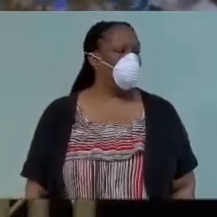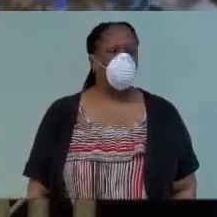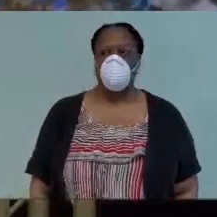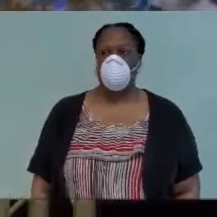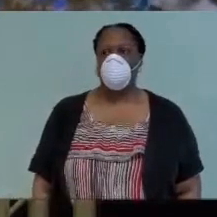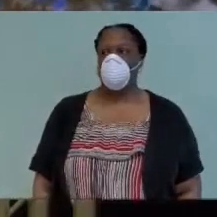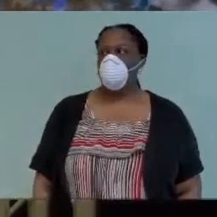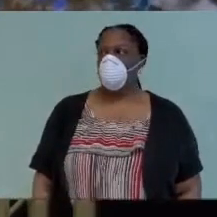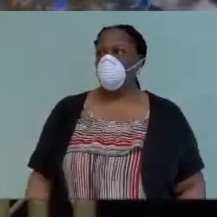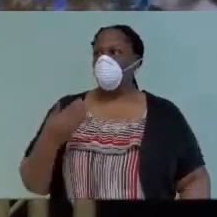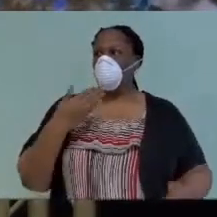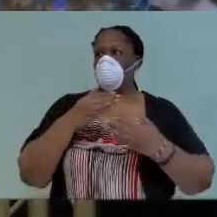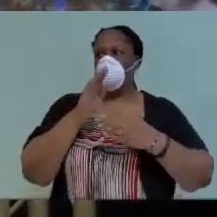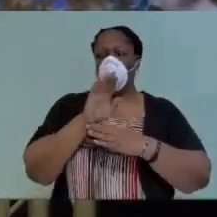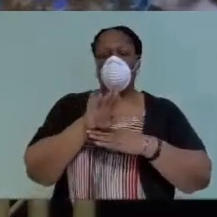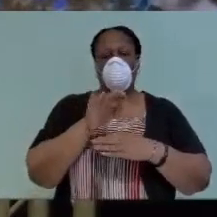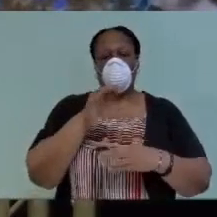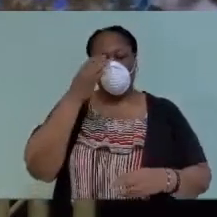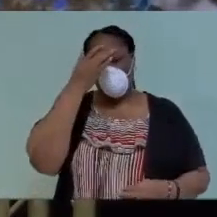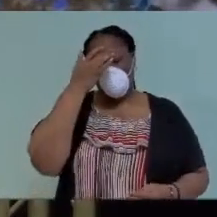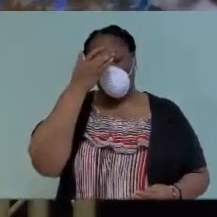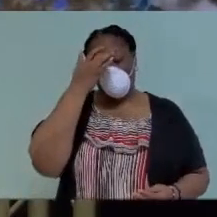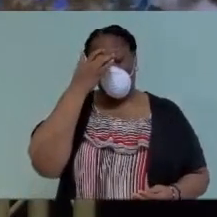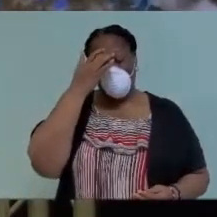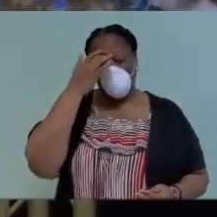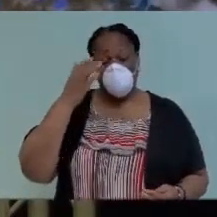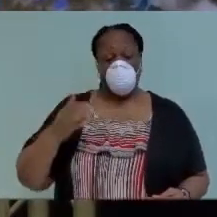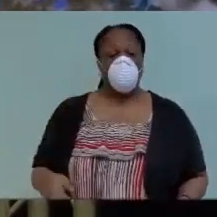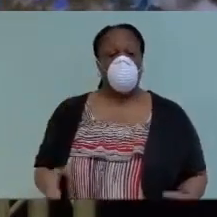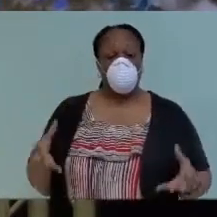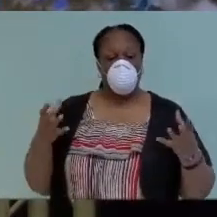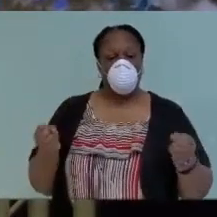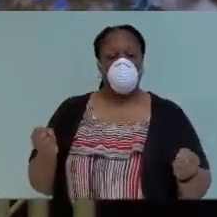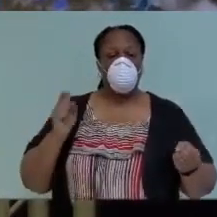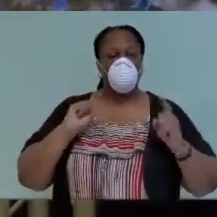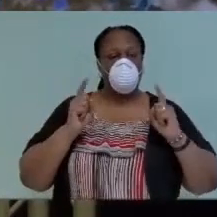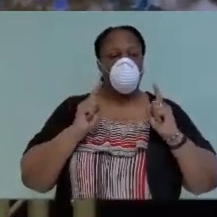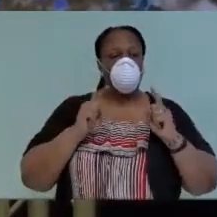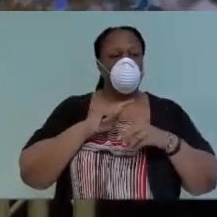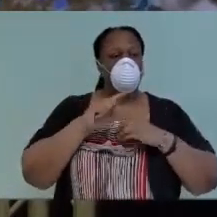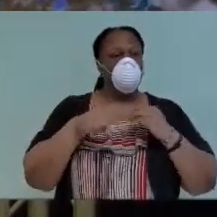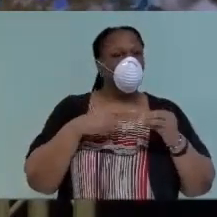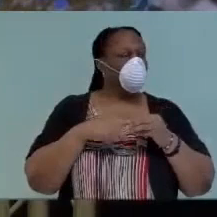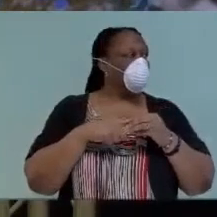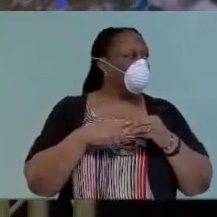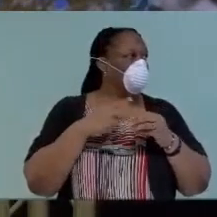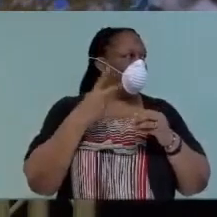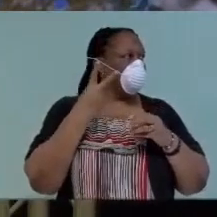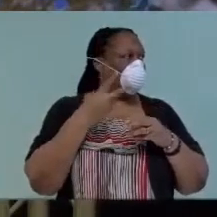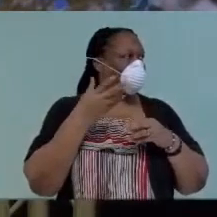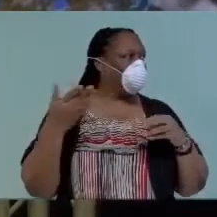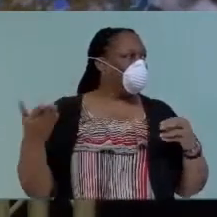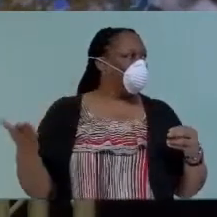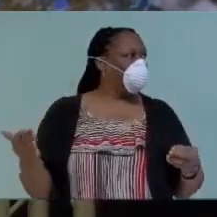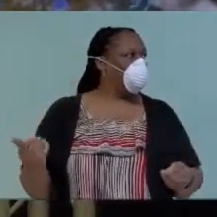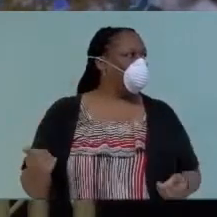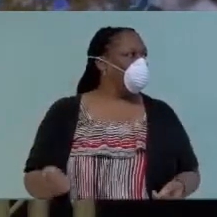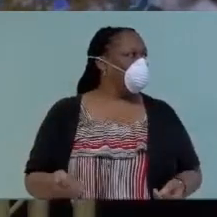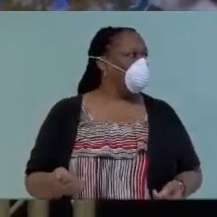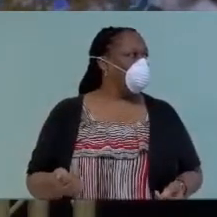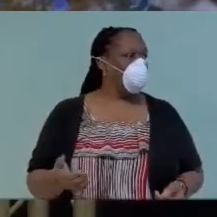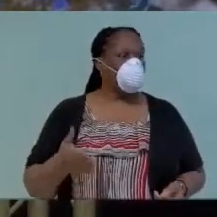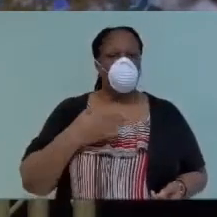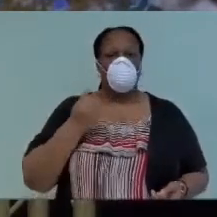Thank you. Good afternoon. I want to speak today specifically to two matters, that of